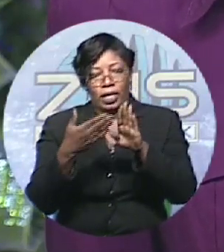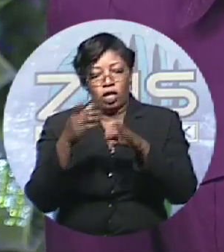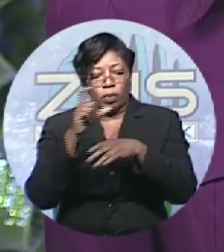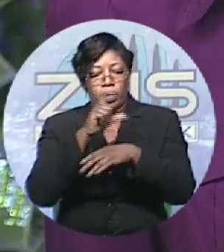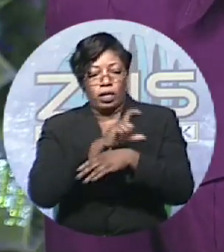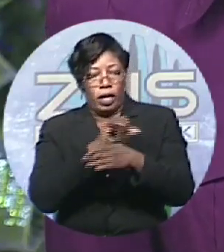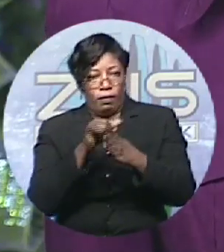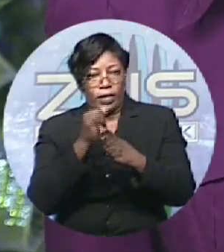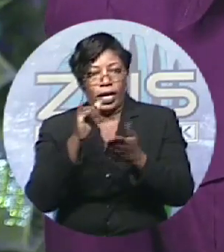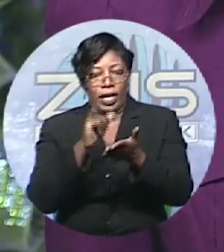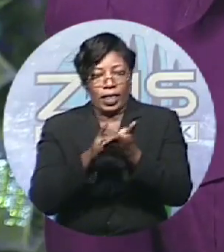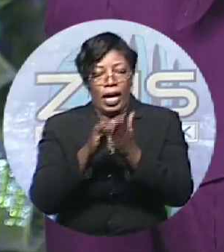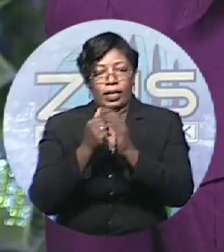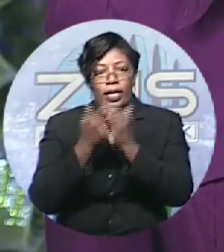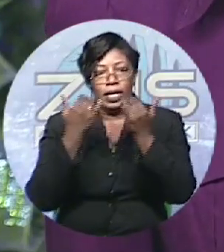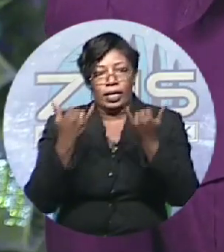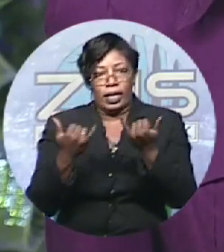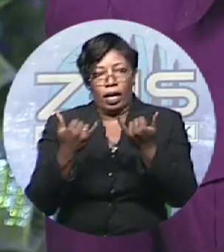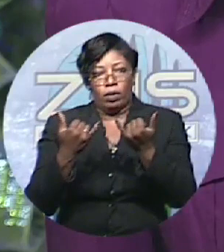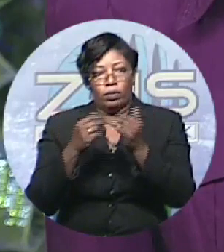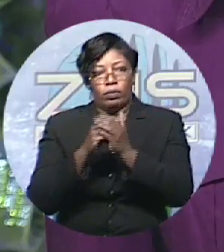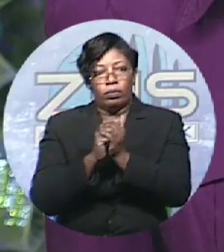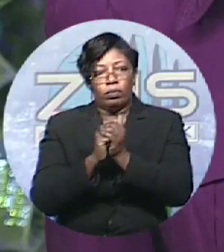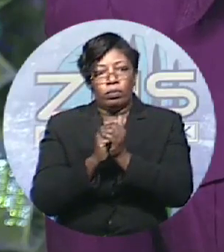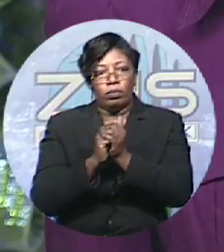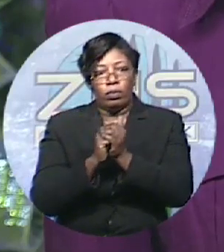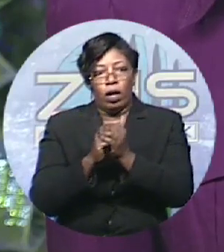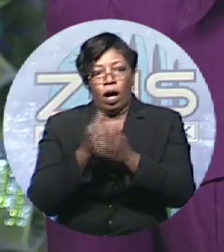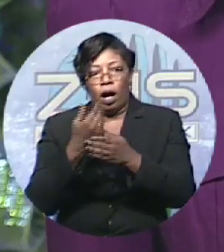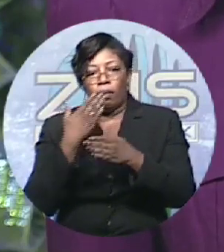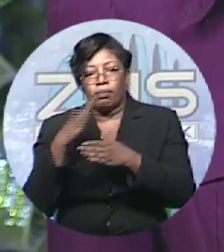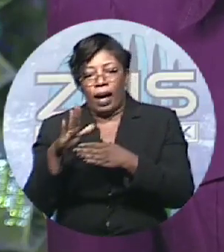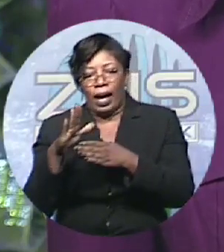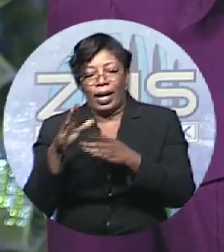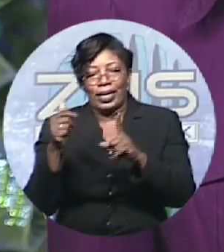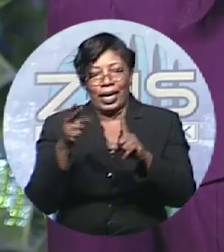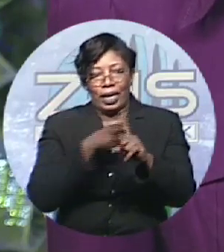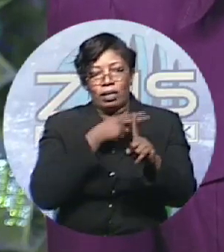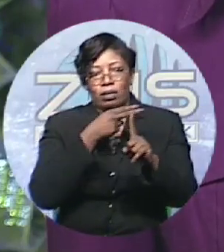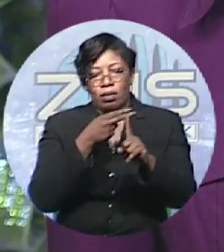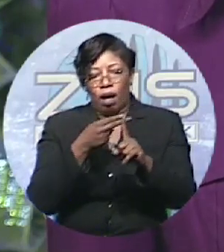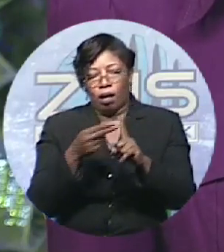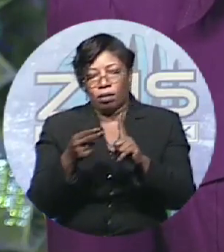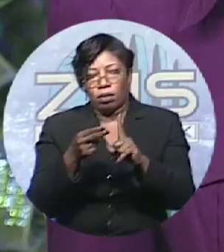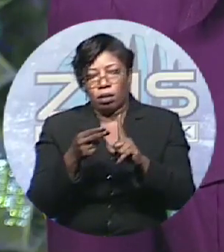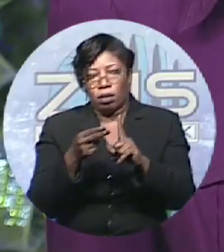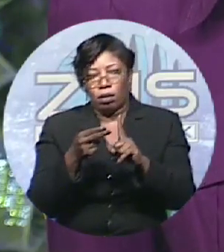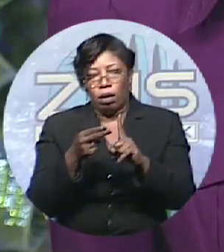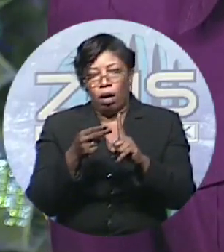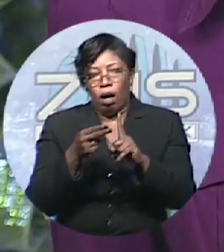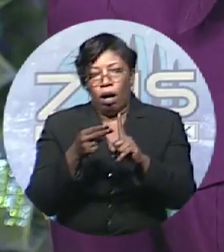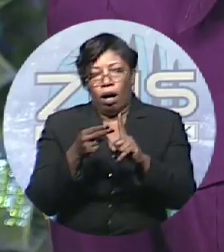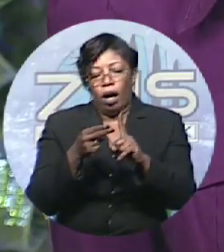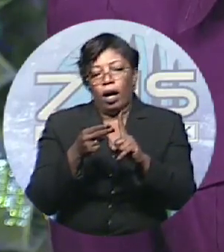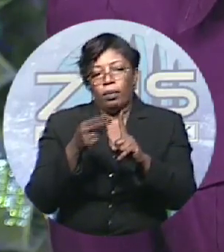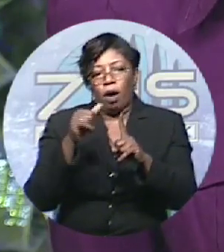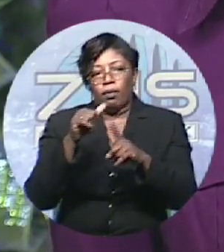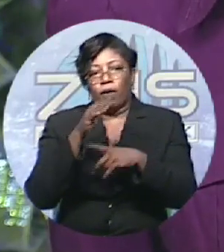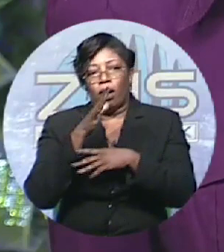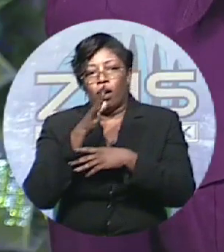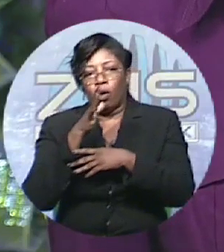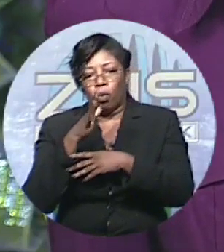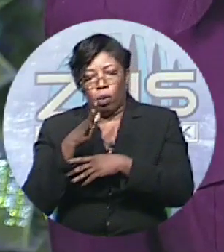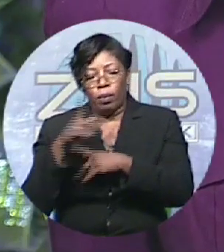police in connection with the alleged indecent assault of an American woman. Police say the incident reportedly took place on Paradise Island early this